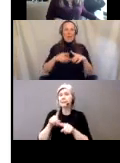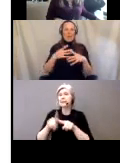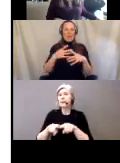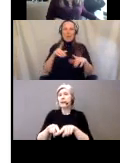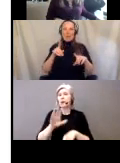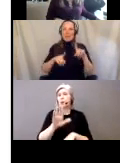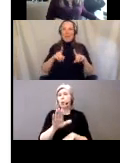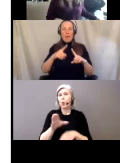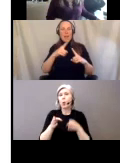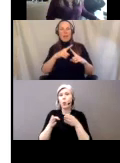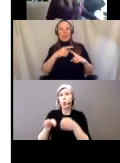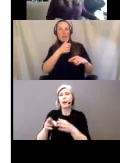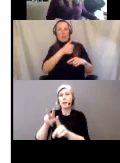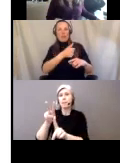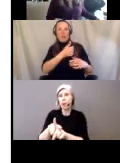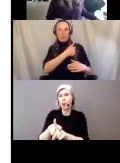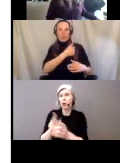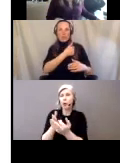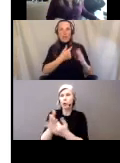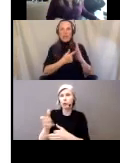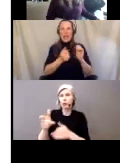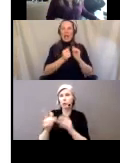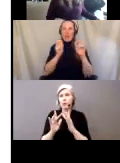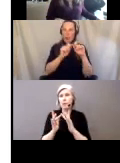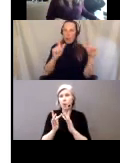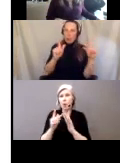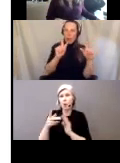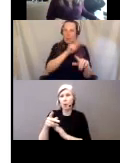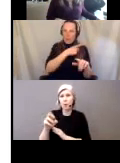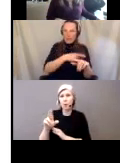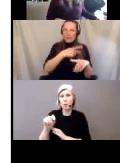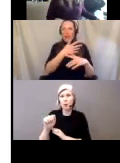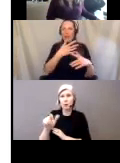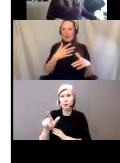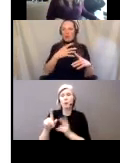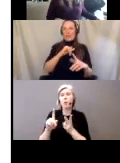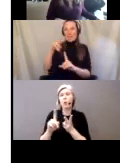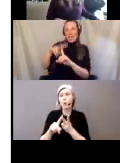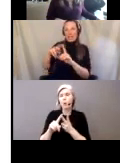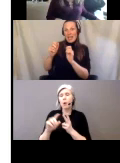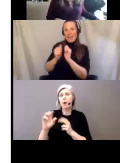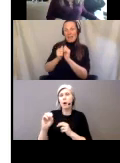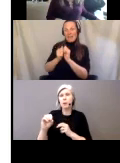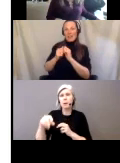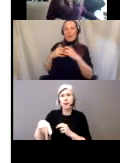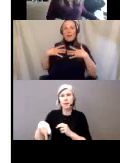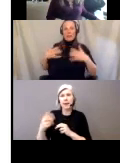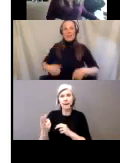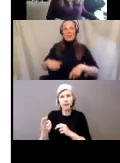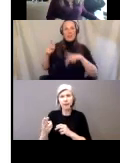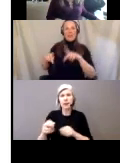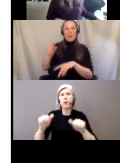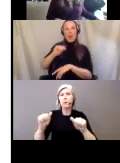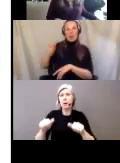provincial portal or through Ottawa Public Health. It may be that you get your appointment time for your second dose on